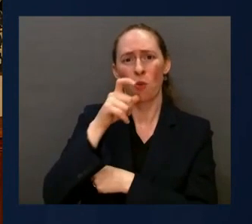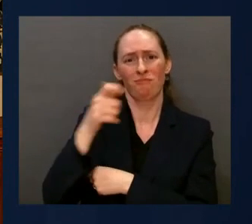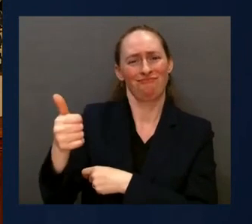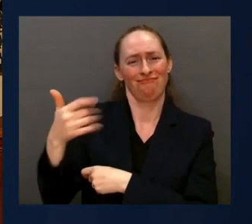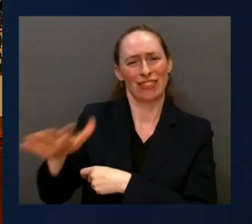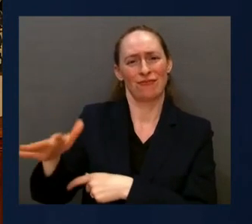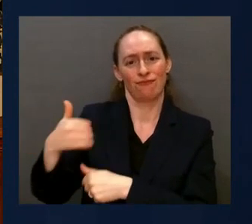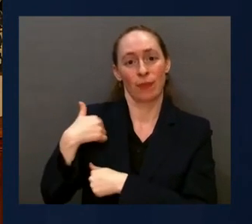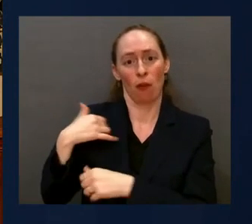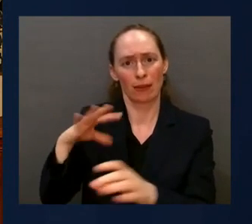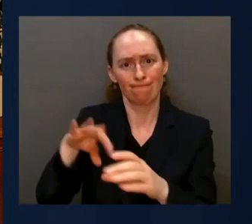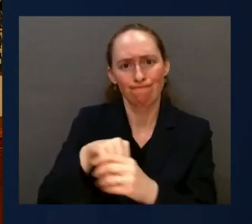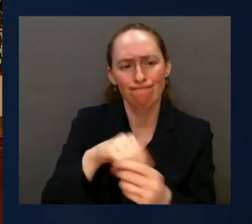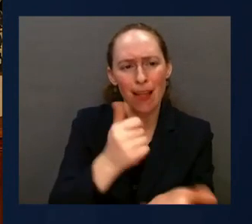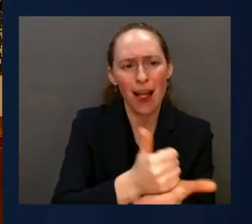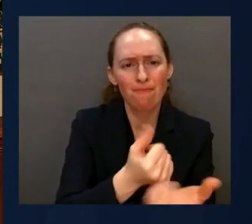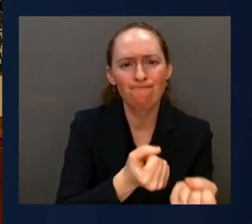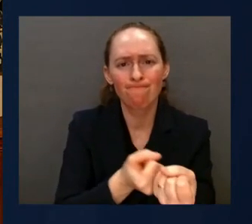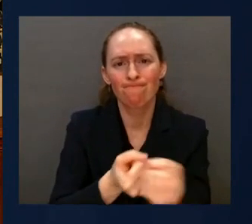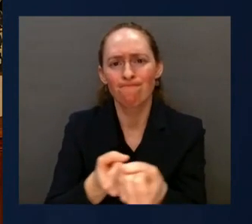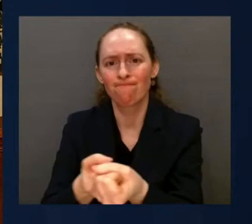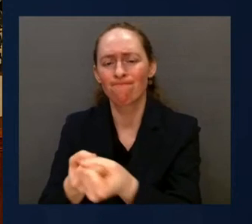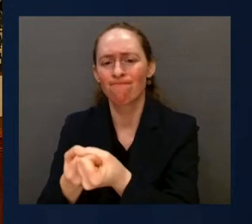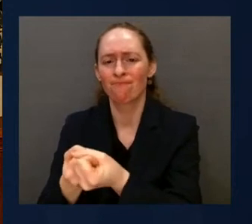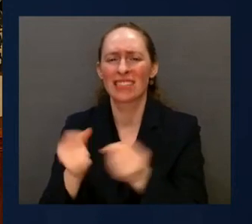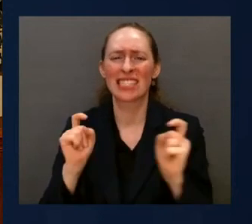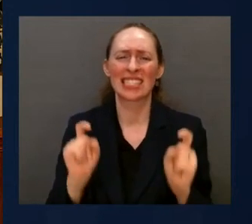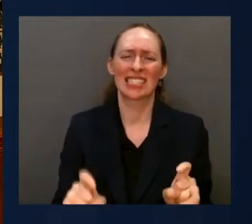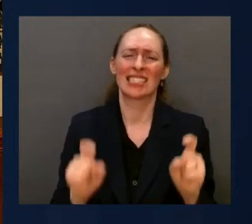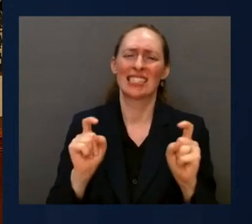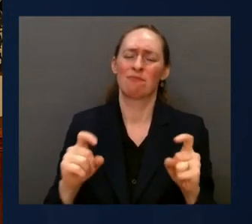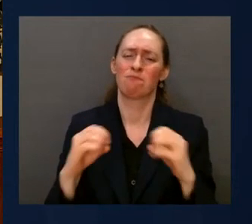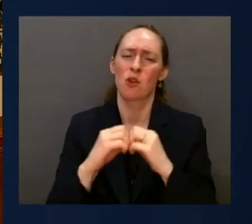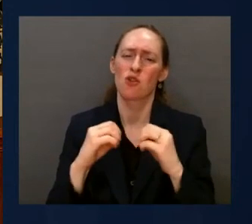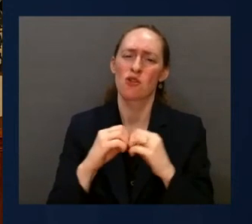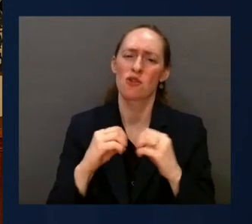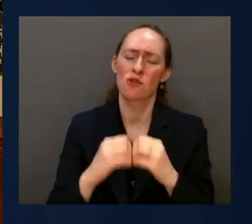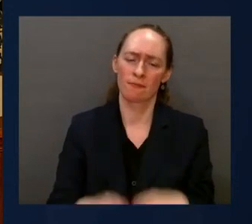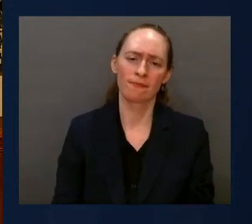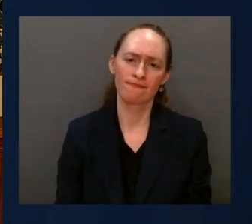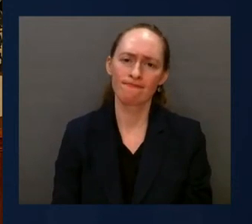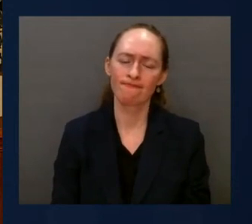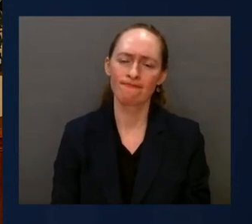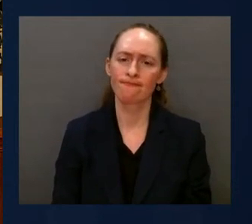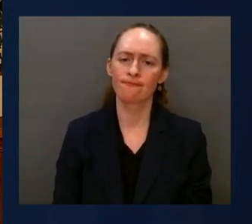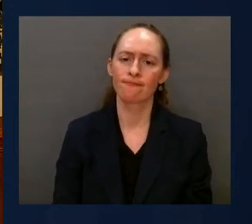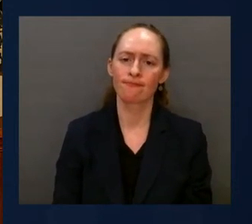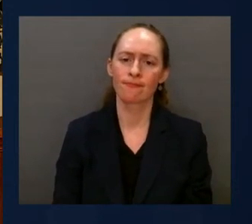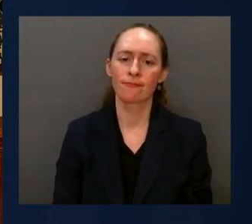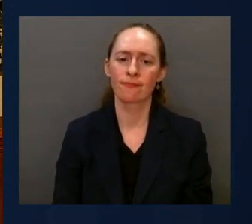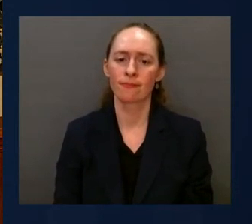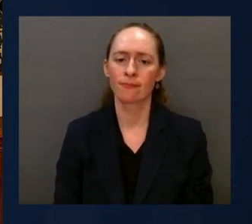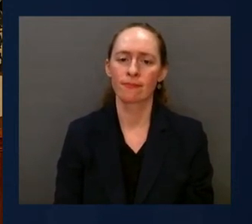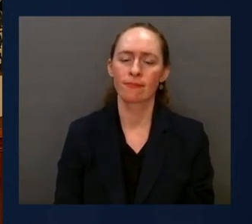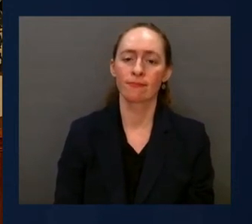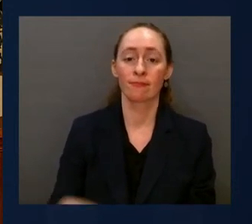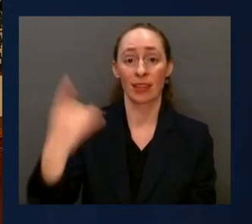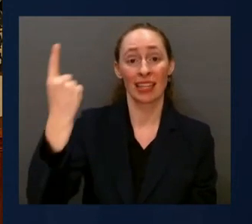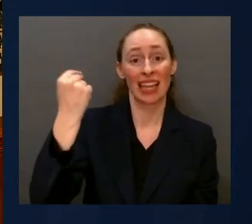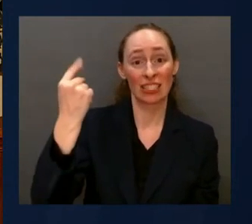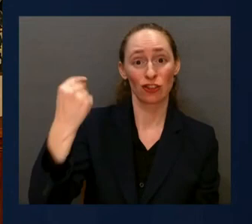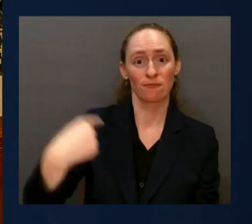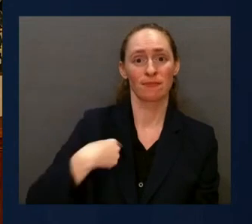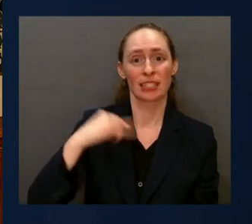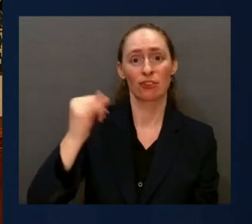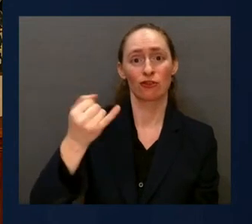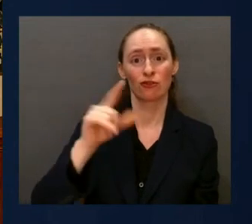got to do more. And fourth, last year, Jill and I reignited the cancer moonshot that I was able